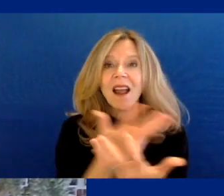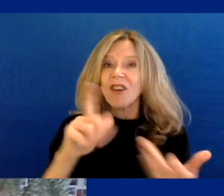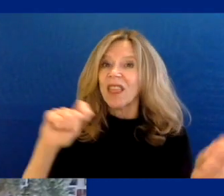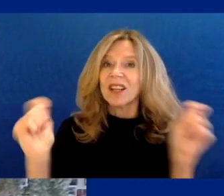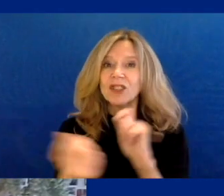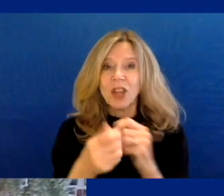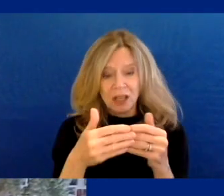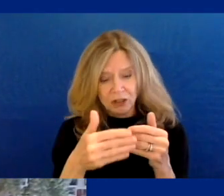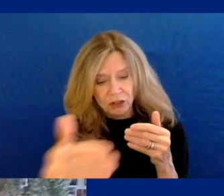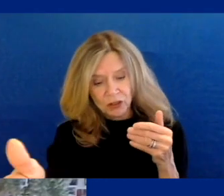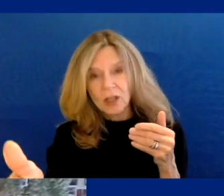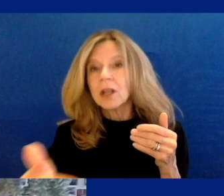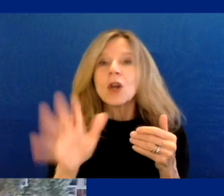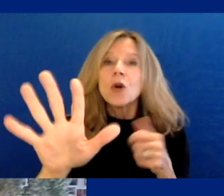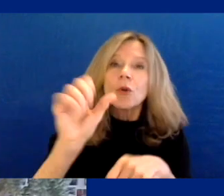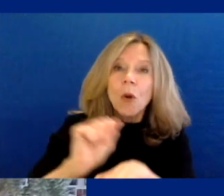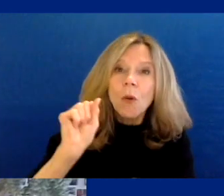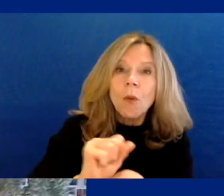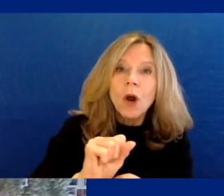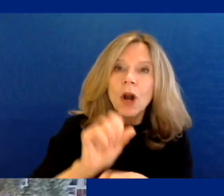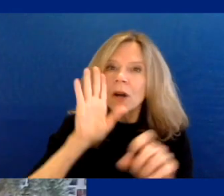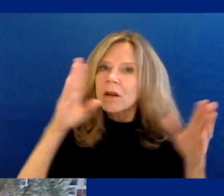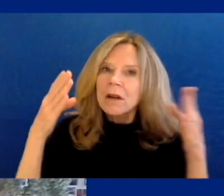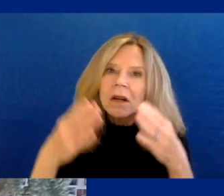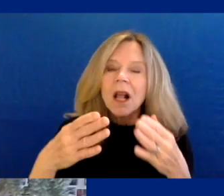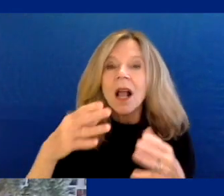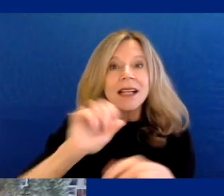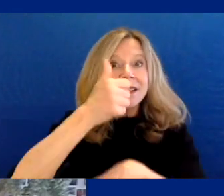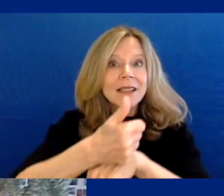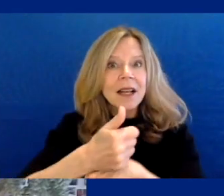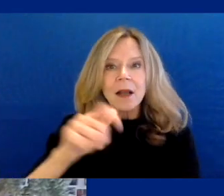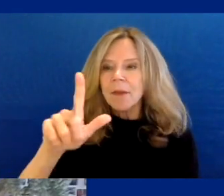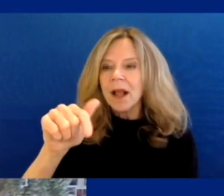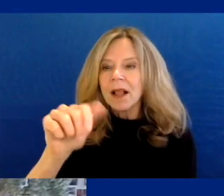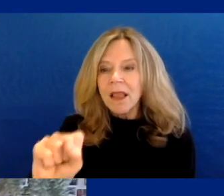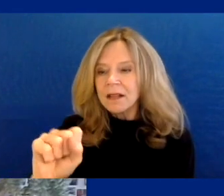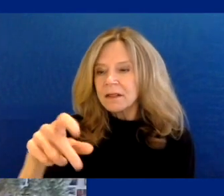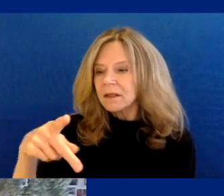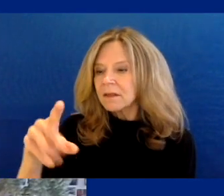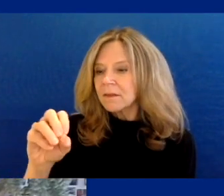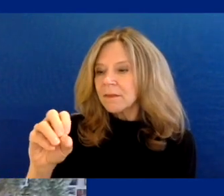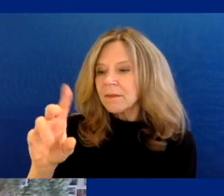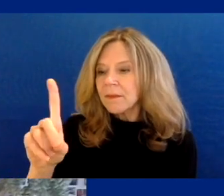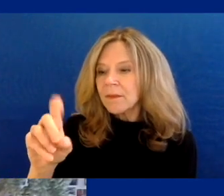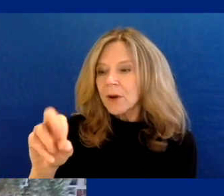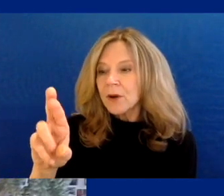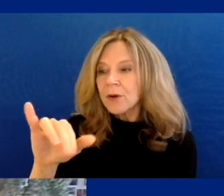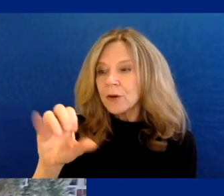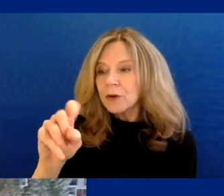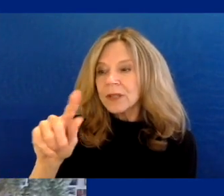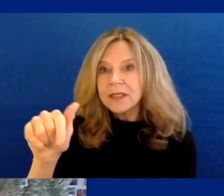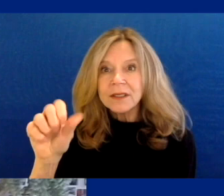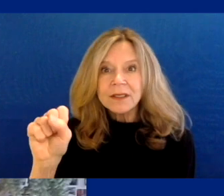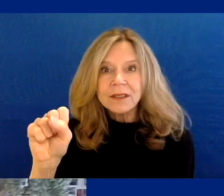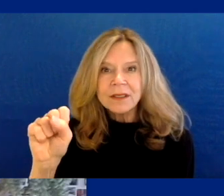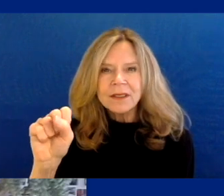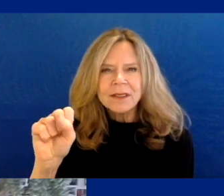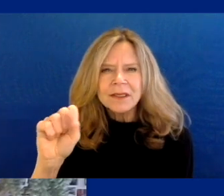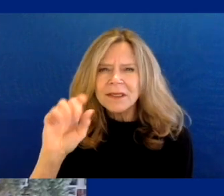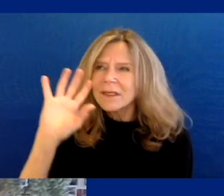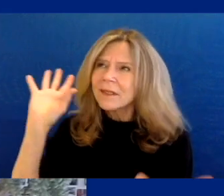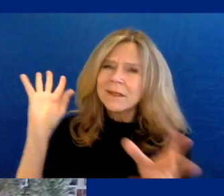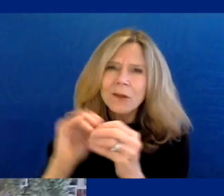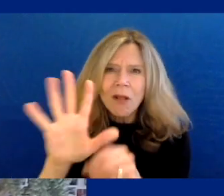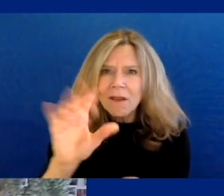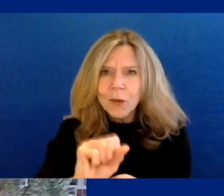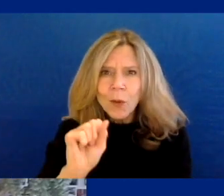That's why the work that you have done with Las Poderistas and all of your work has